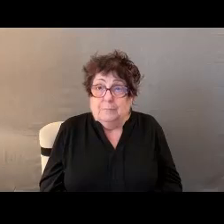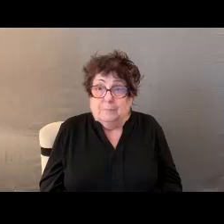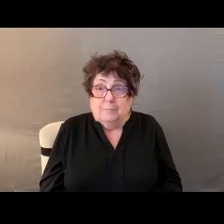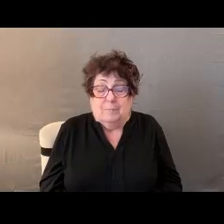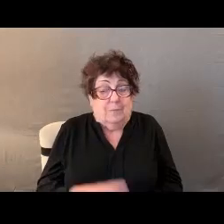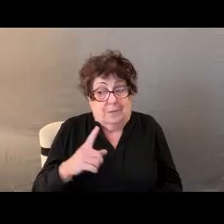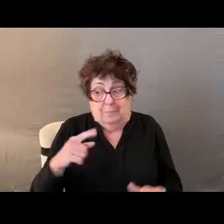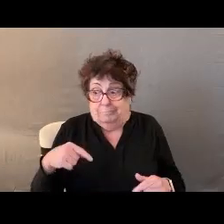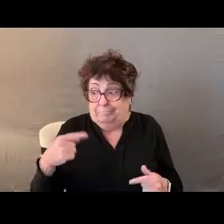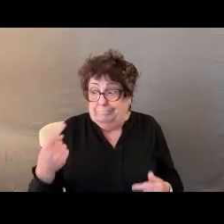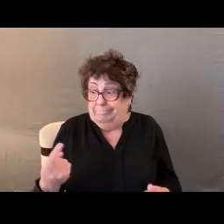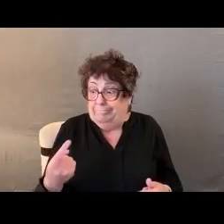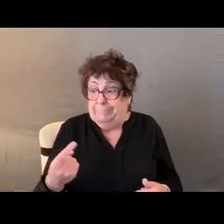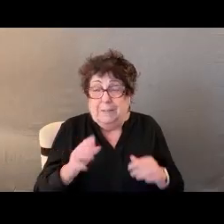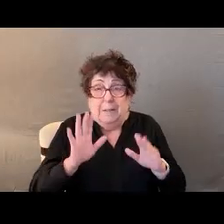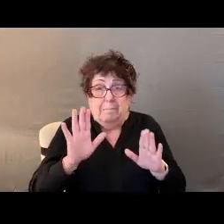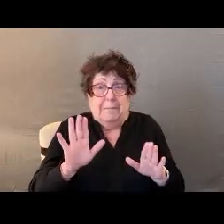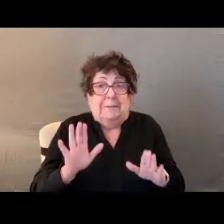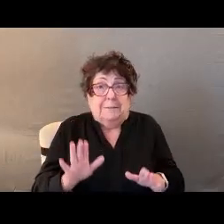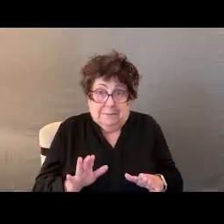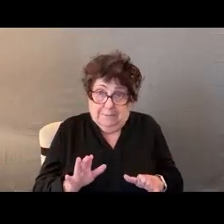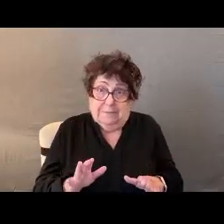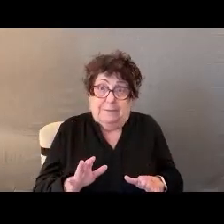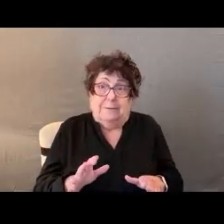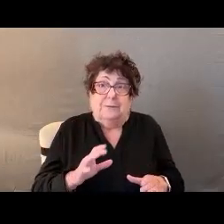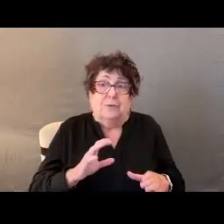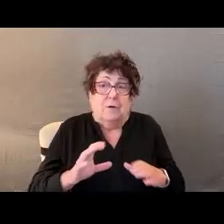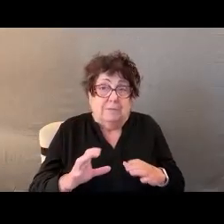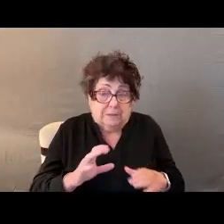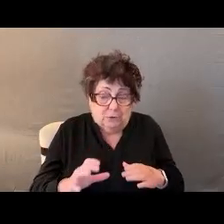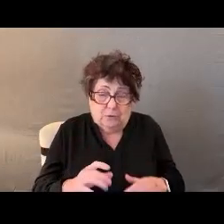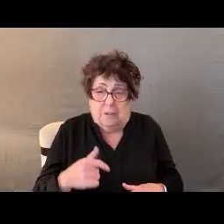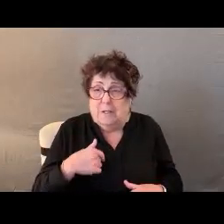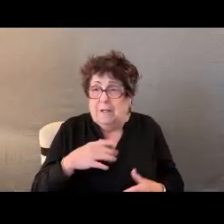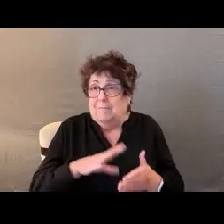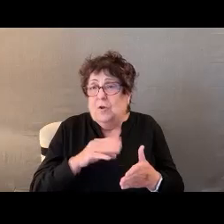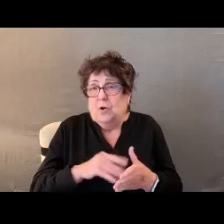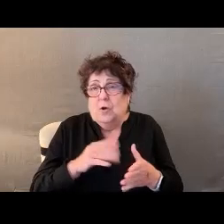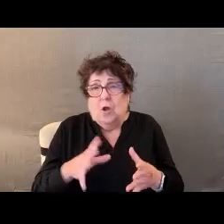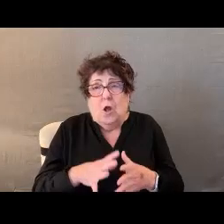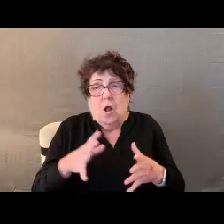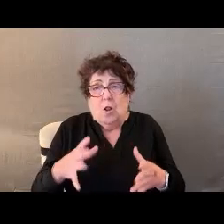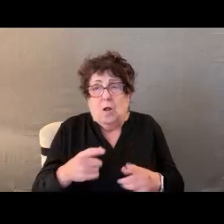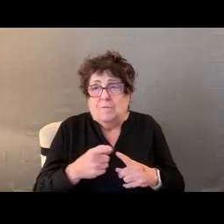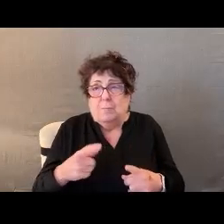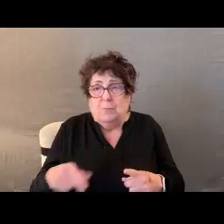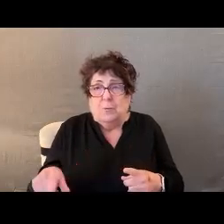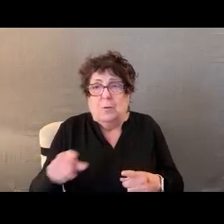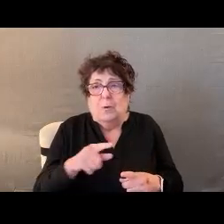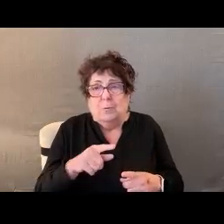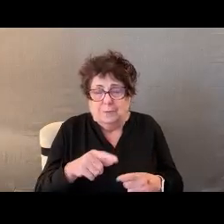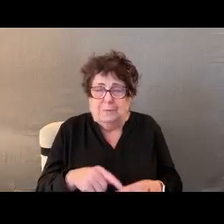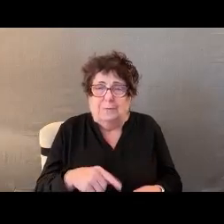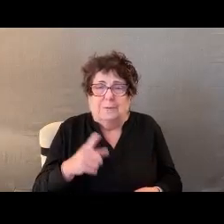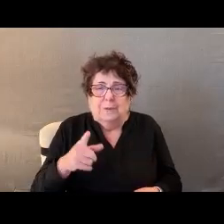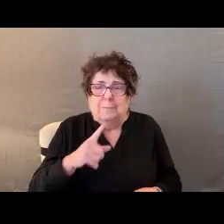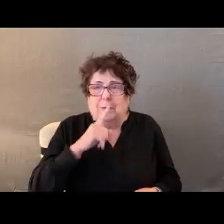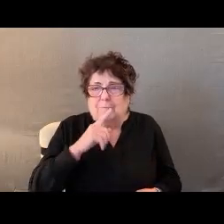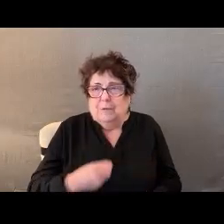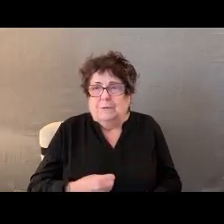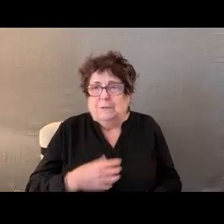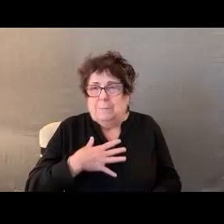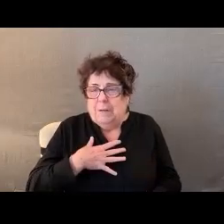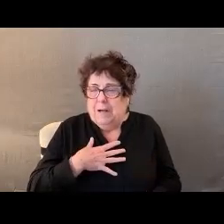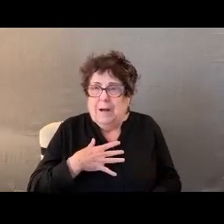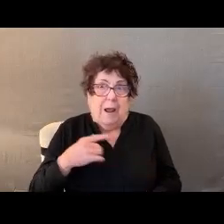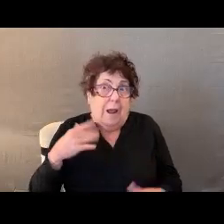amazing conversation. I have learned a lot from you all. You have been very inspiring. I hope that others would feel that